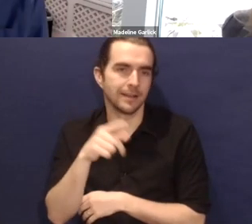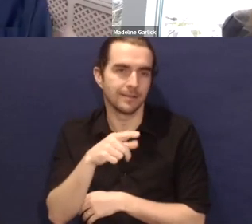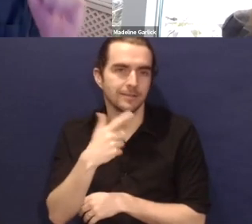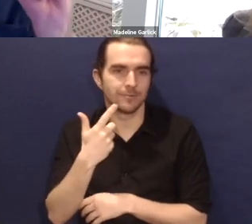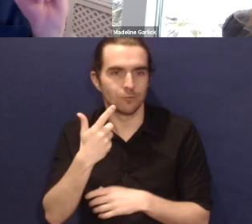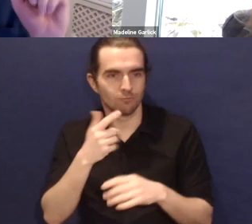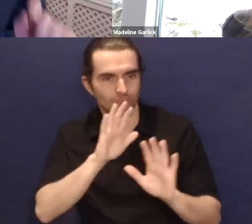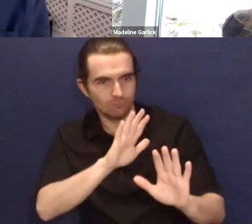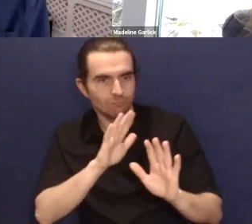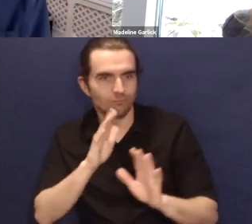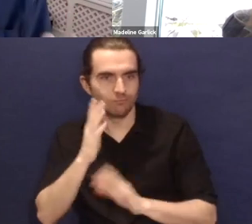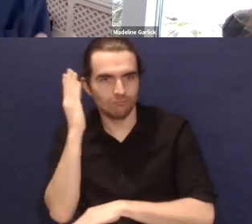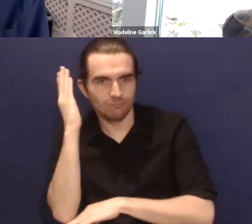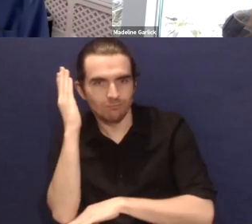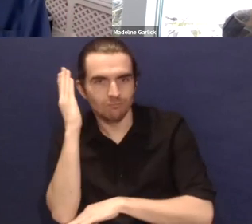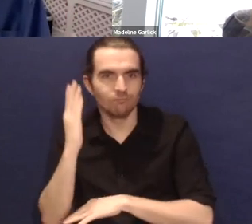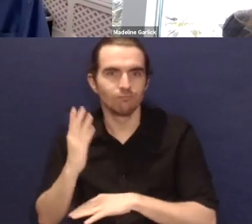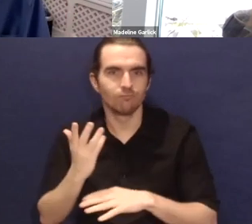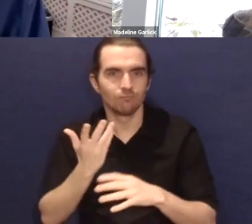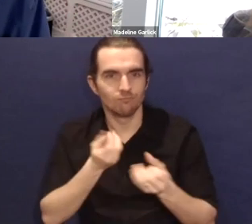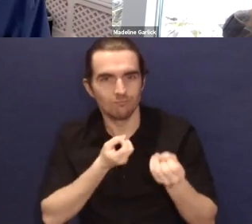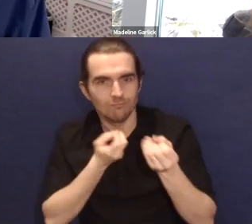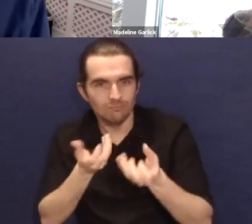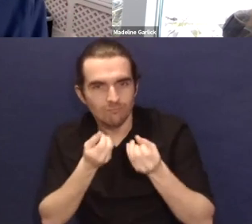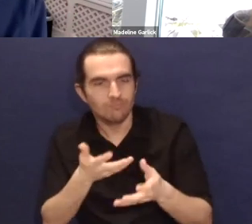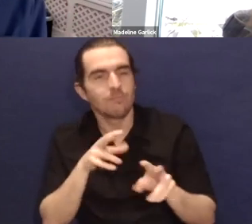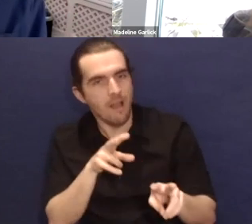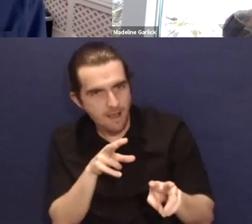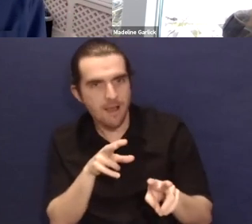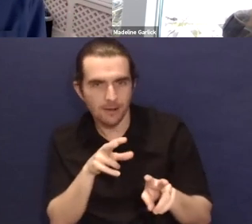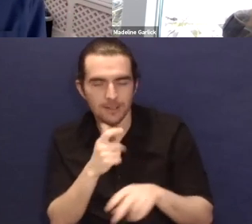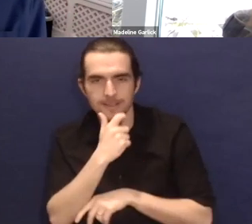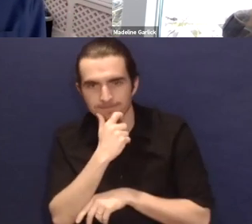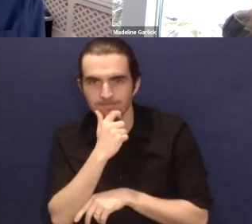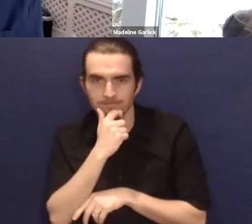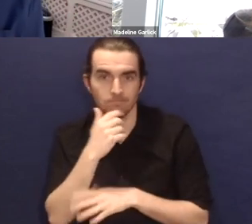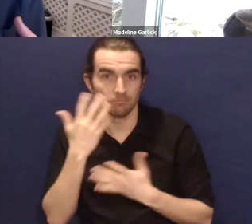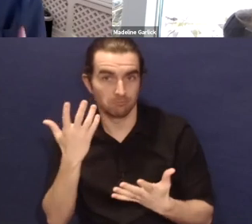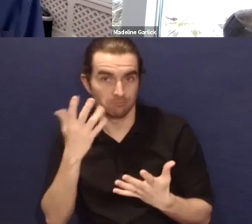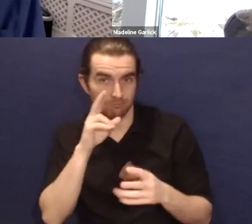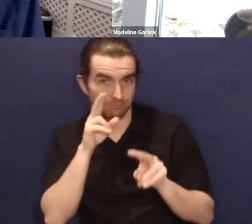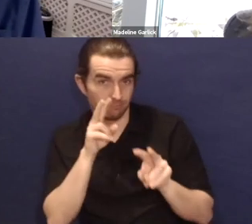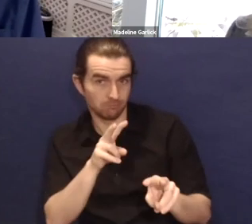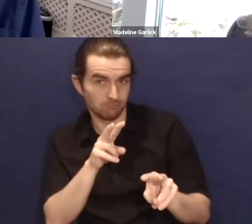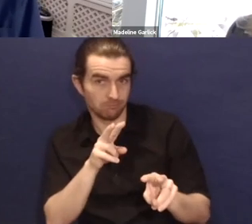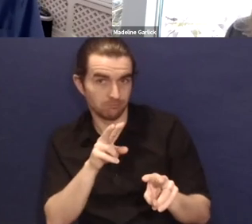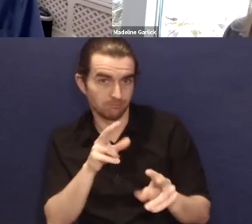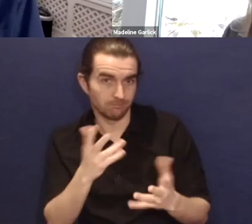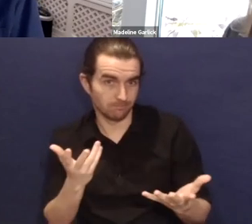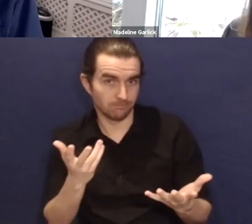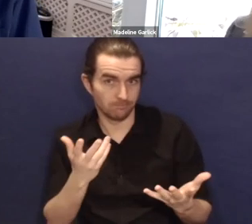of Protection, Policy and Legal Advice for the whole of UNHCR, for her to give us this time